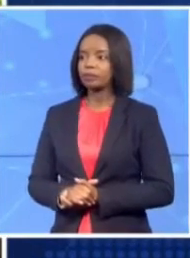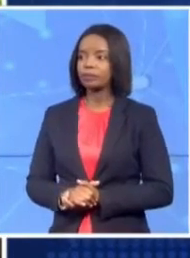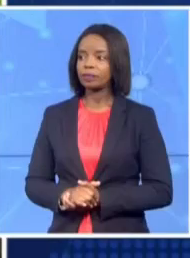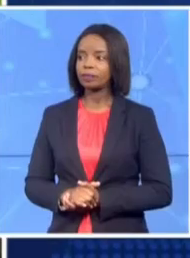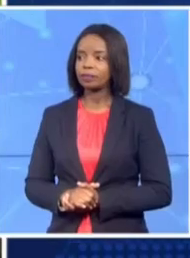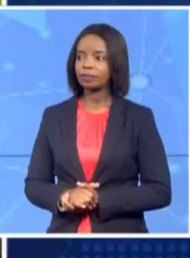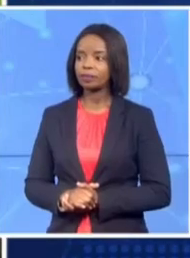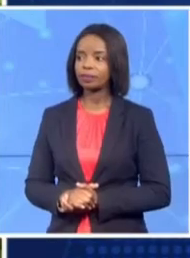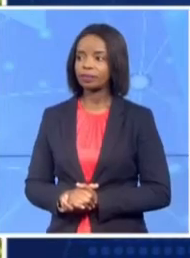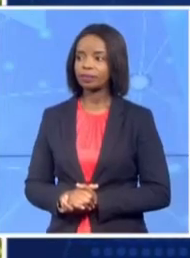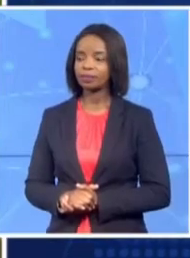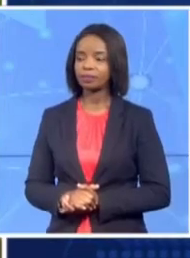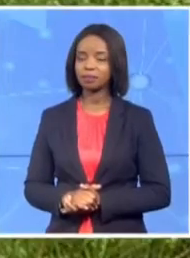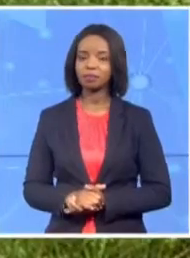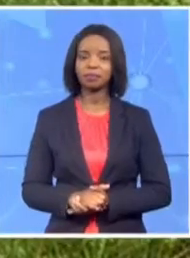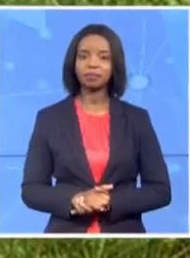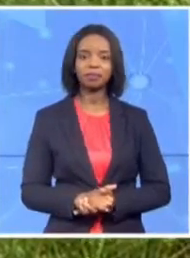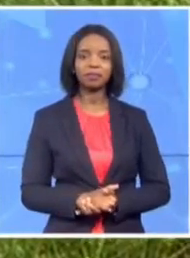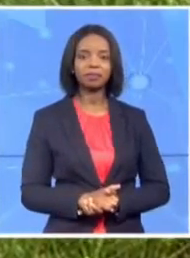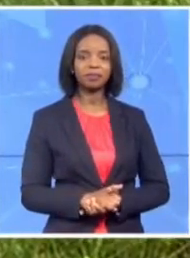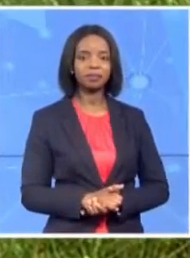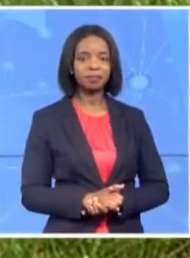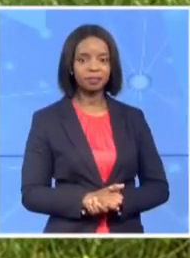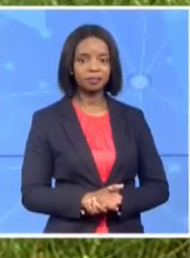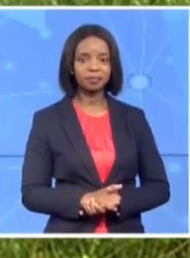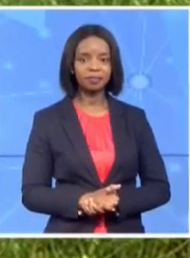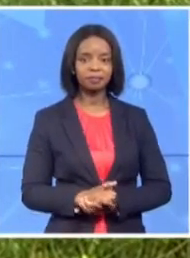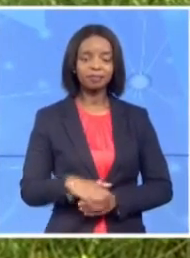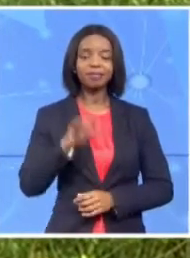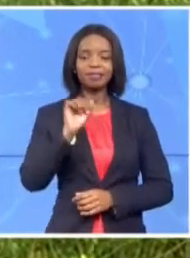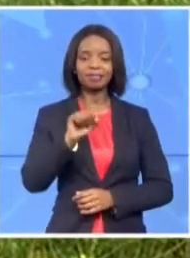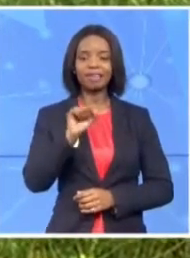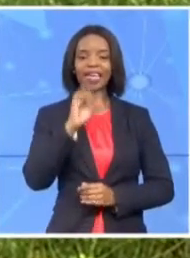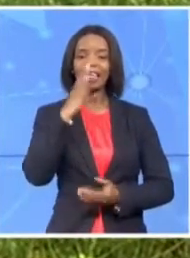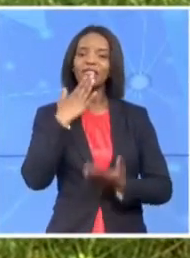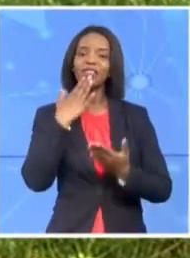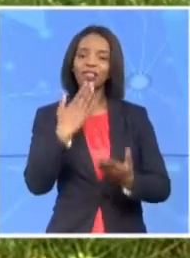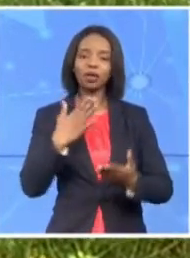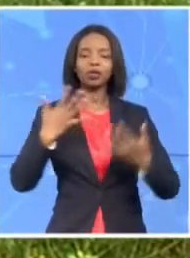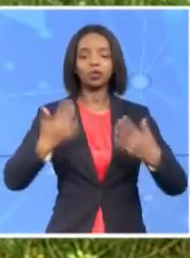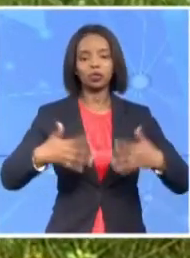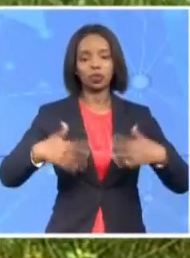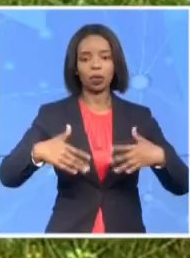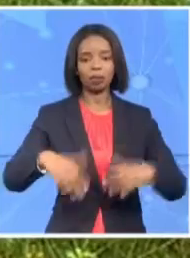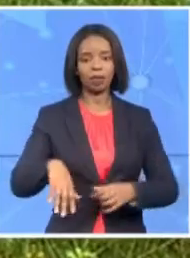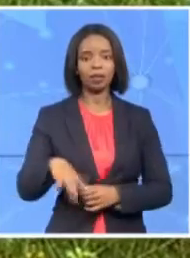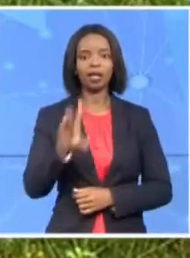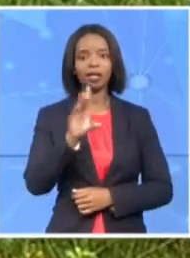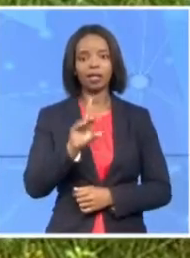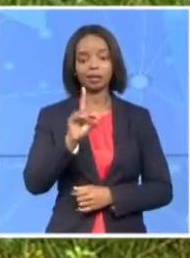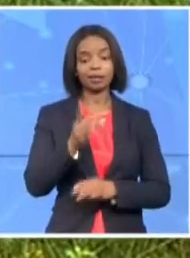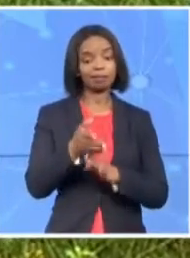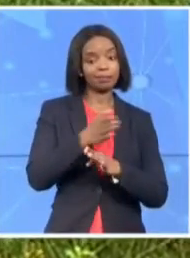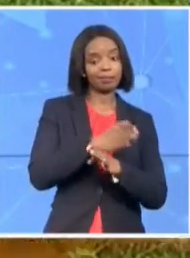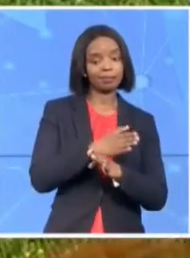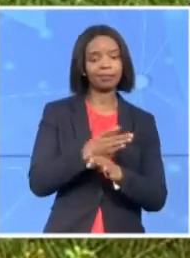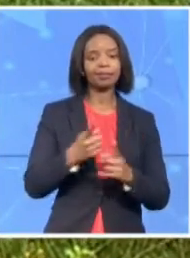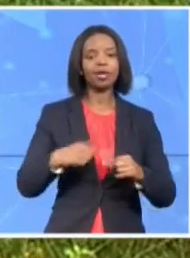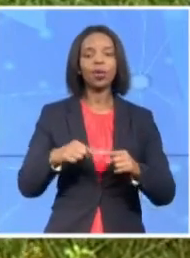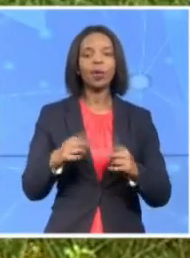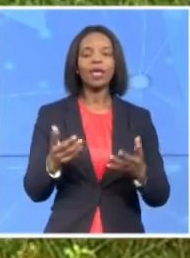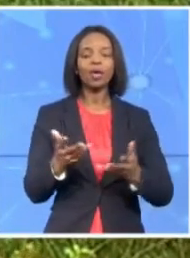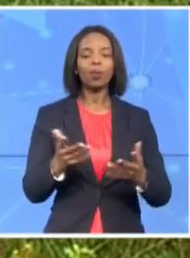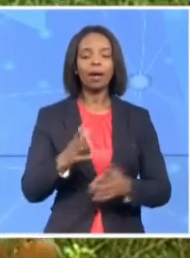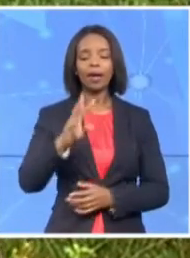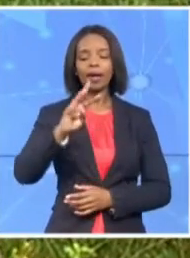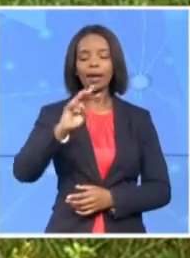Thank you so much, Desiree. We were, of course, earlier at the Elim High School just trying to show our